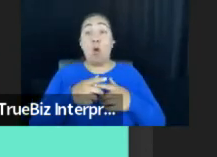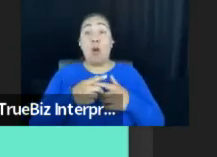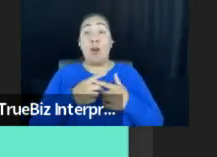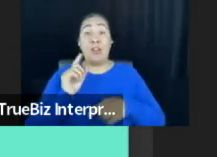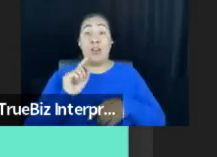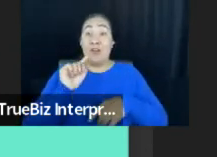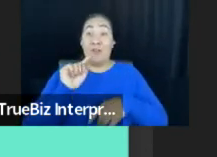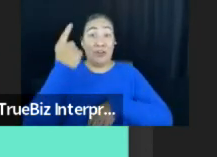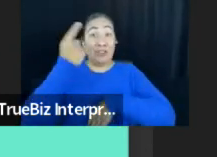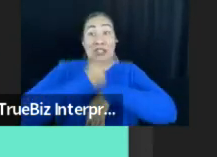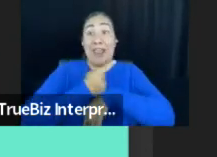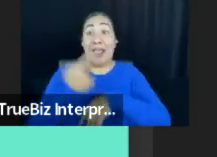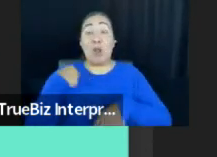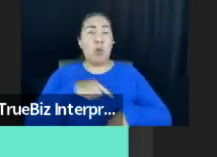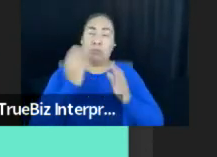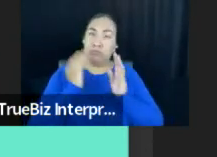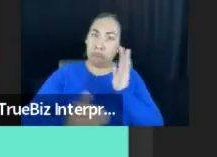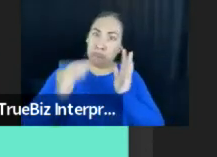people, we have